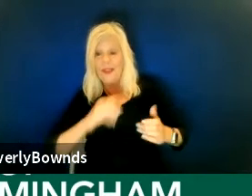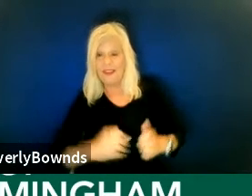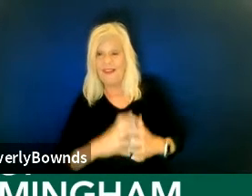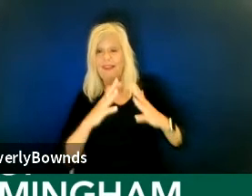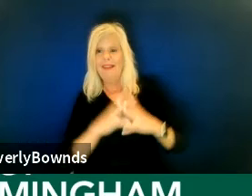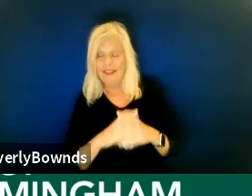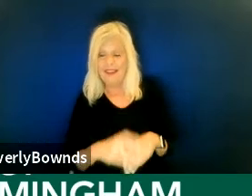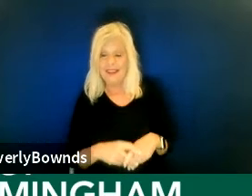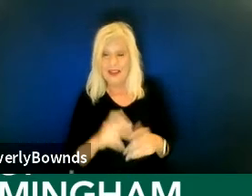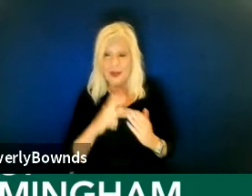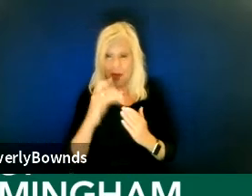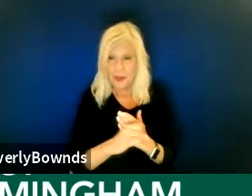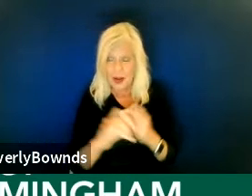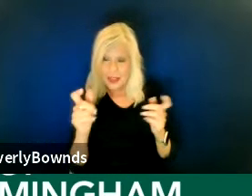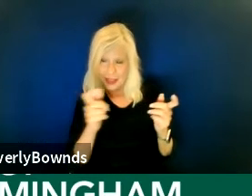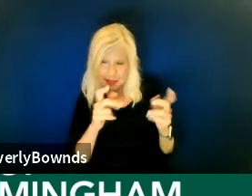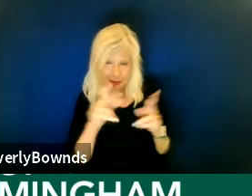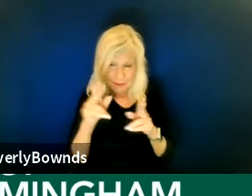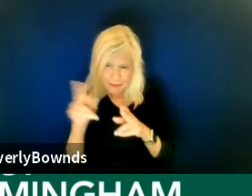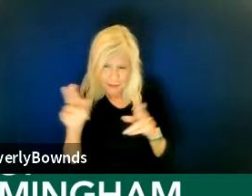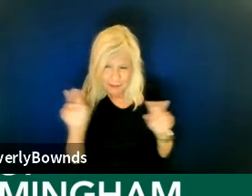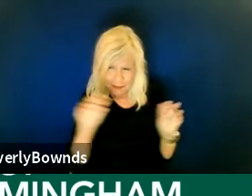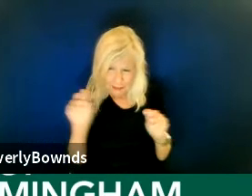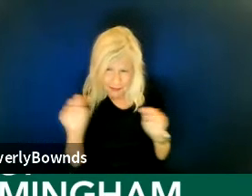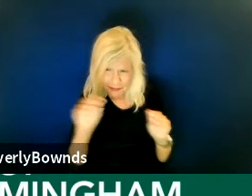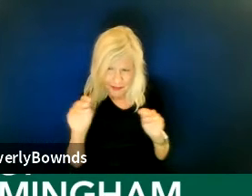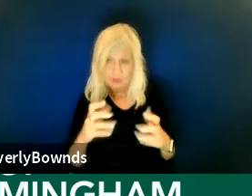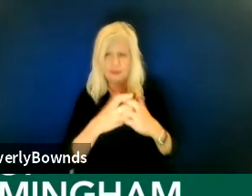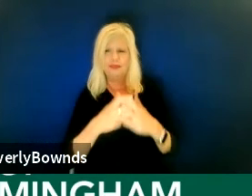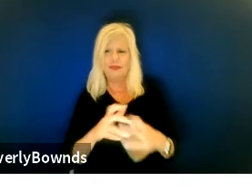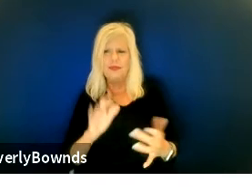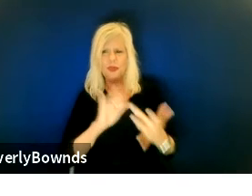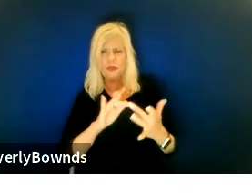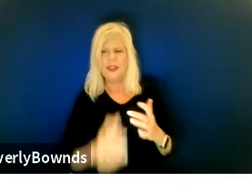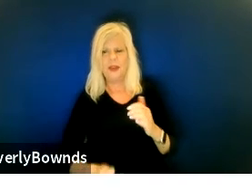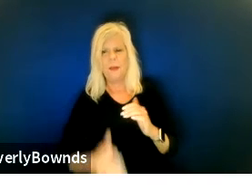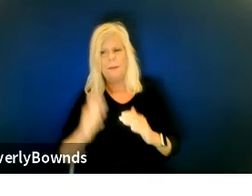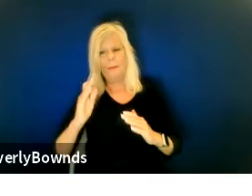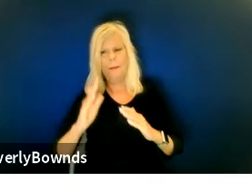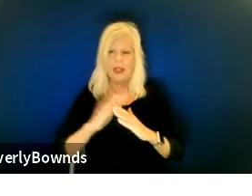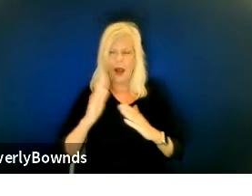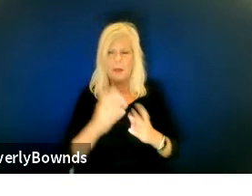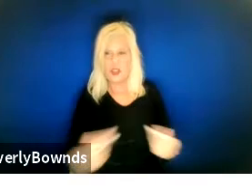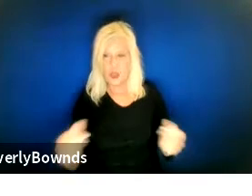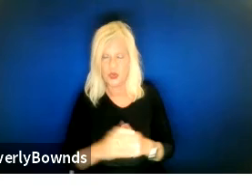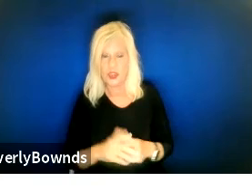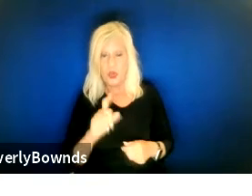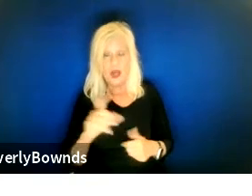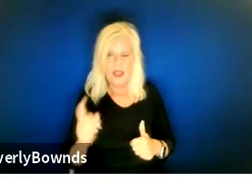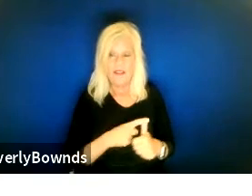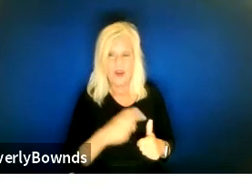the project in every way possible to reach the most optimized solution. So one of those first things